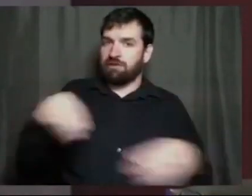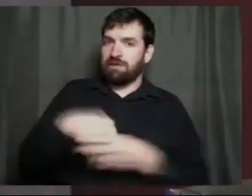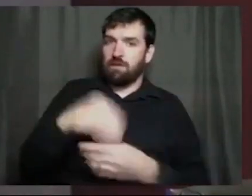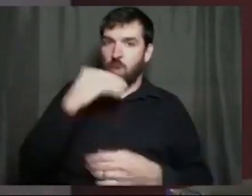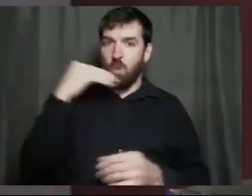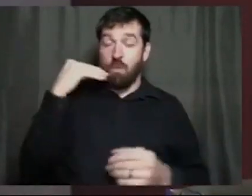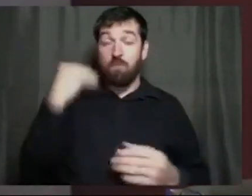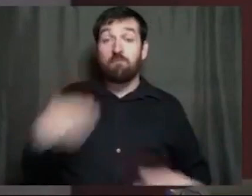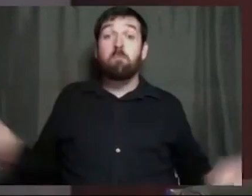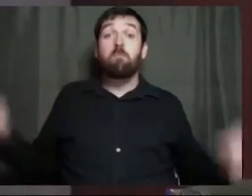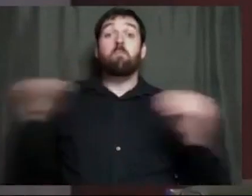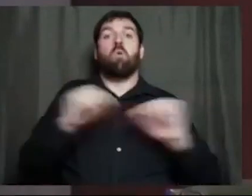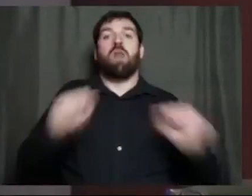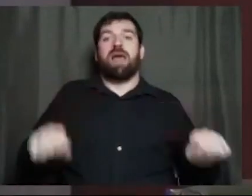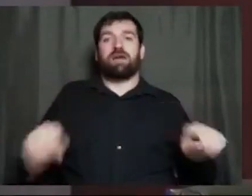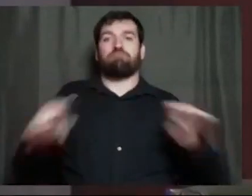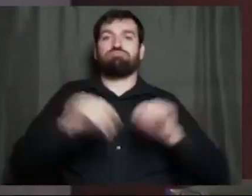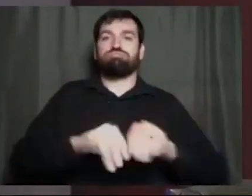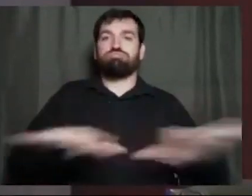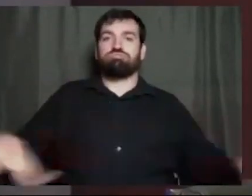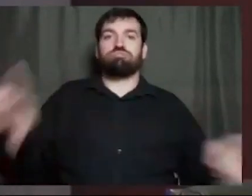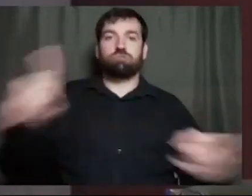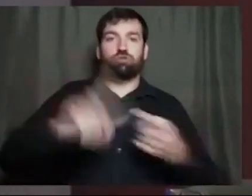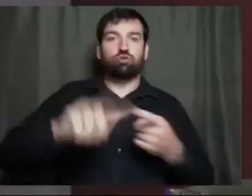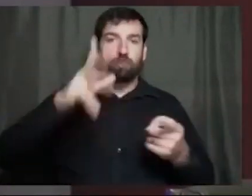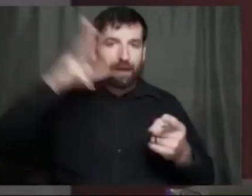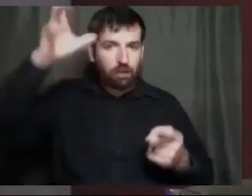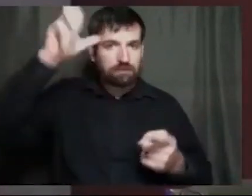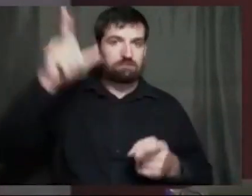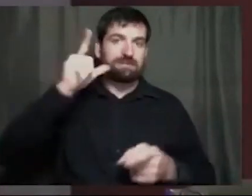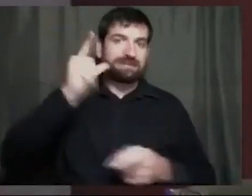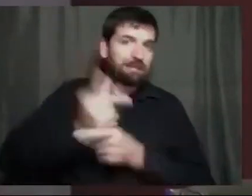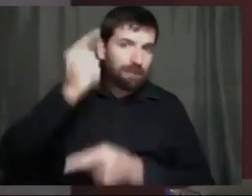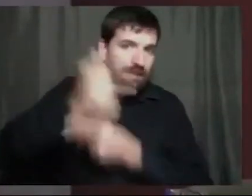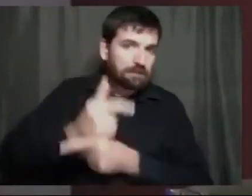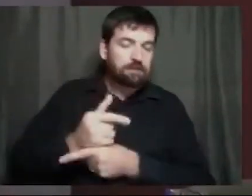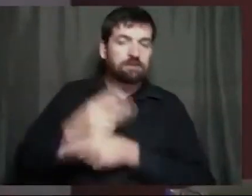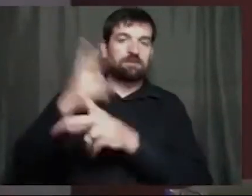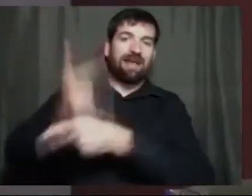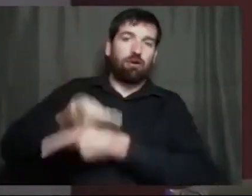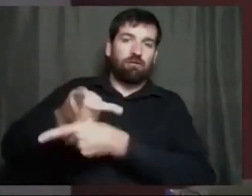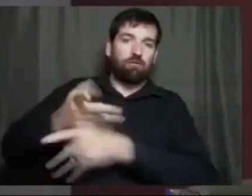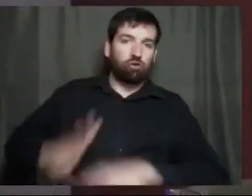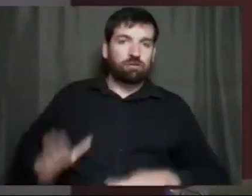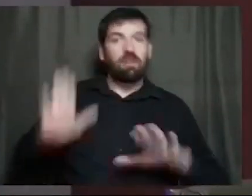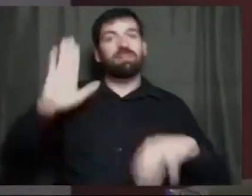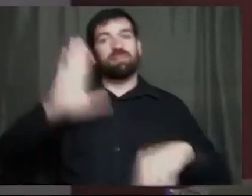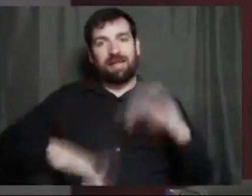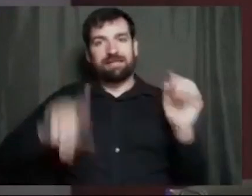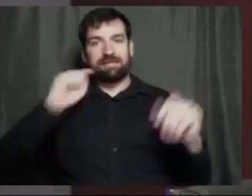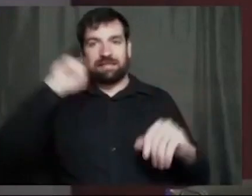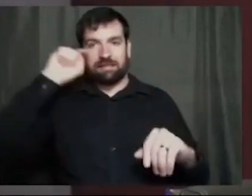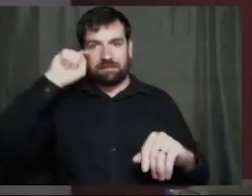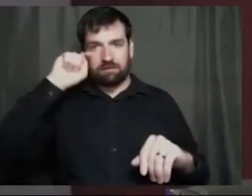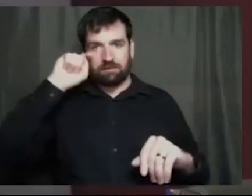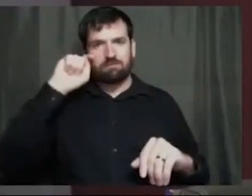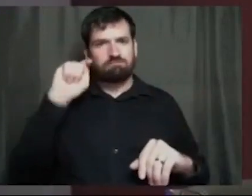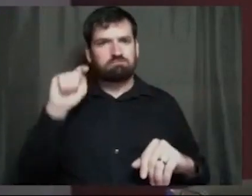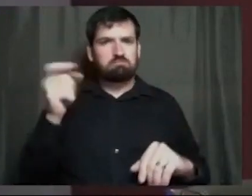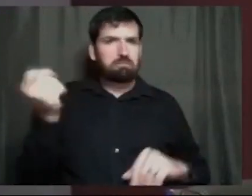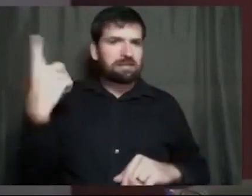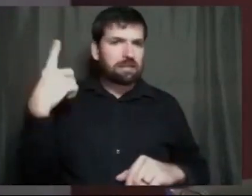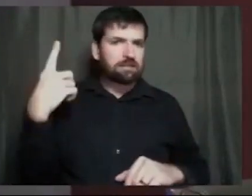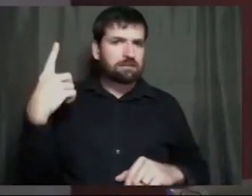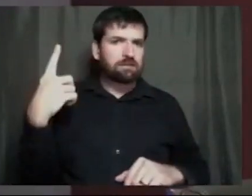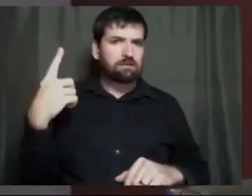transmit infection to their parents, their siblings, close caregivers than the older teenager. This kind of makes sense if you think about it. How much time